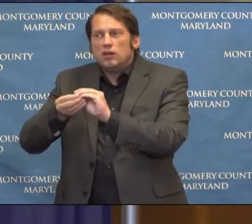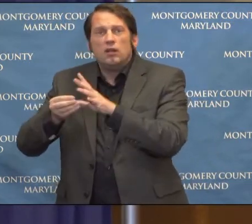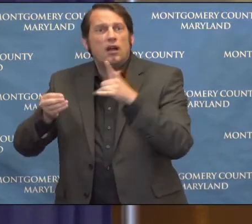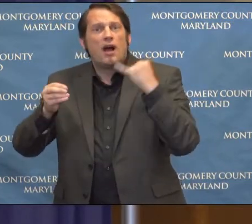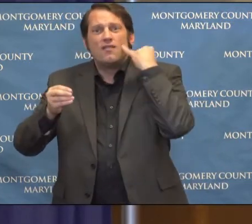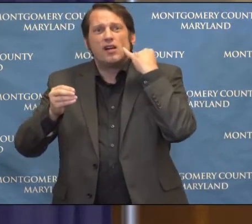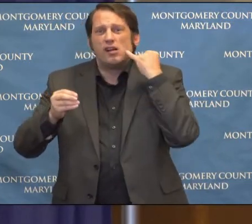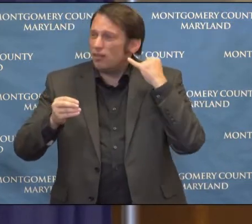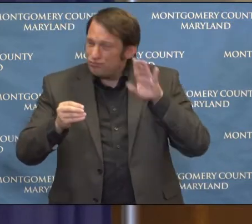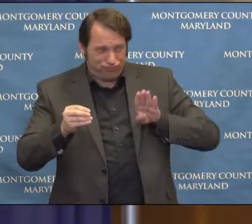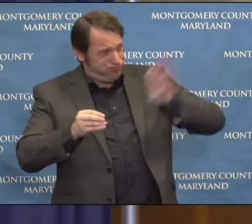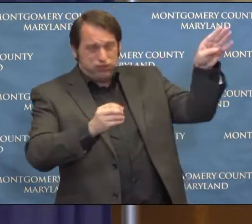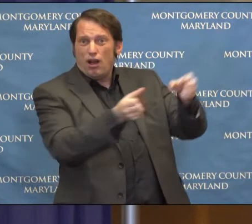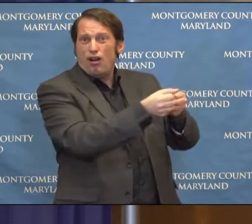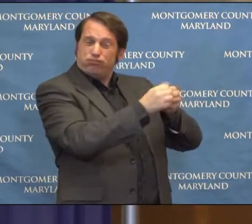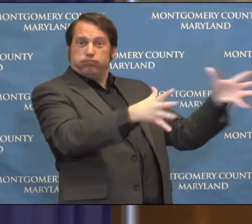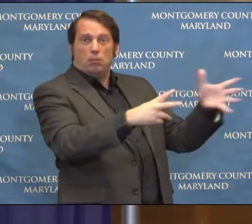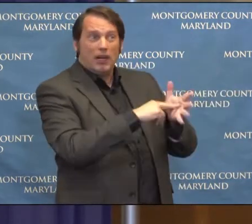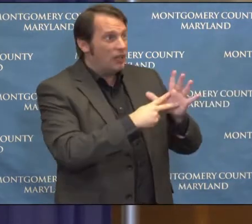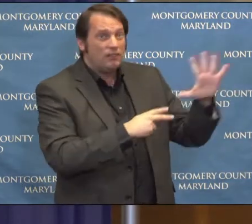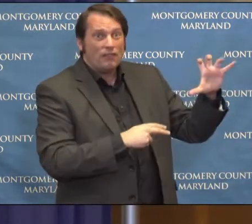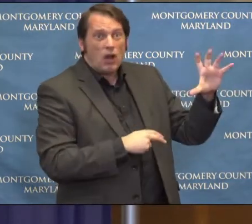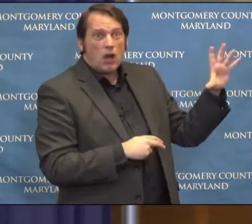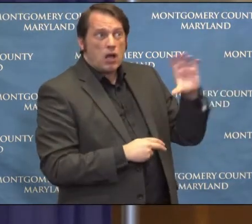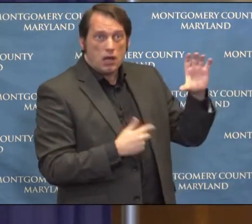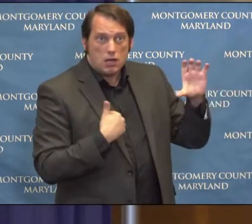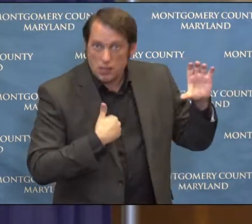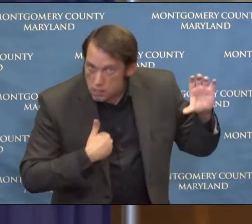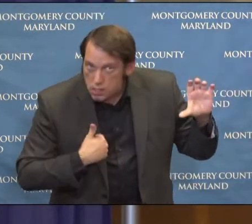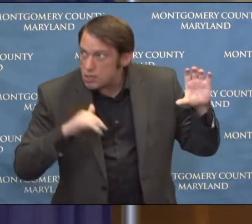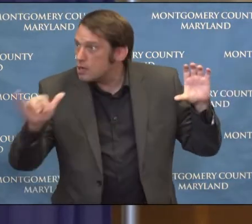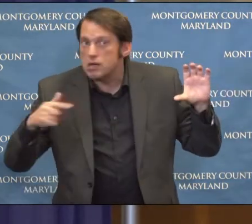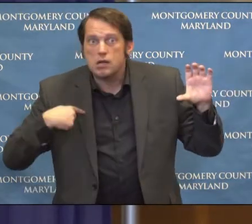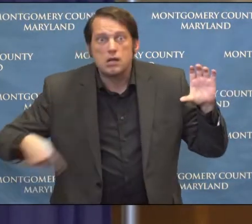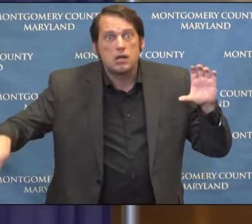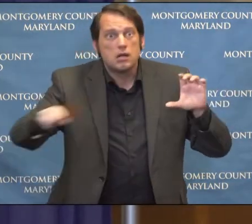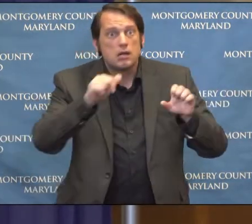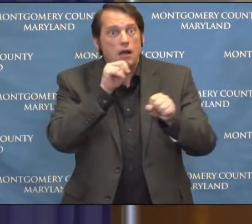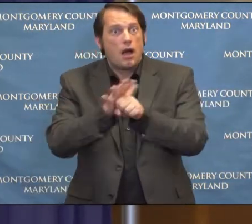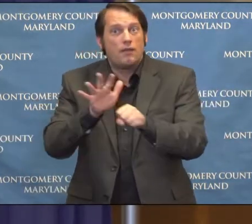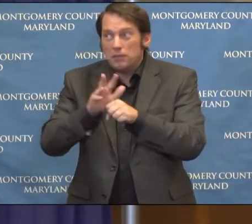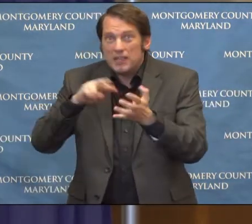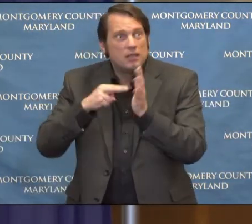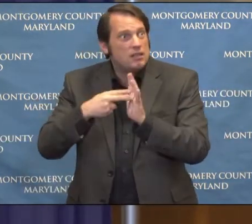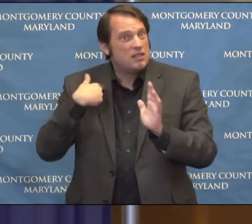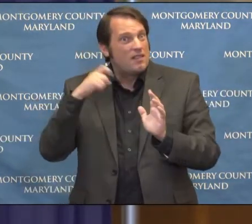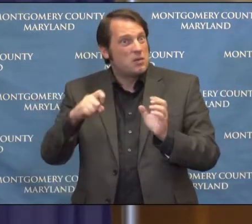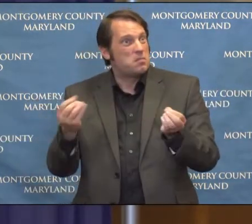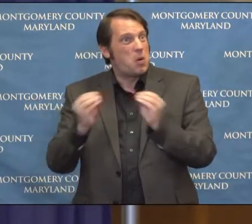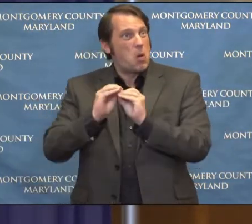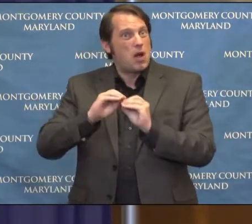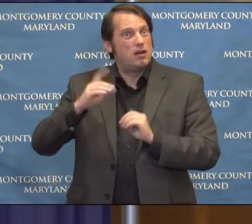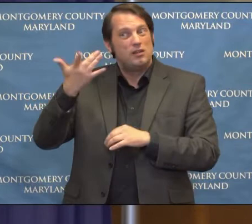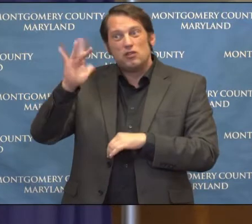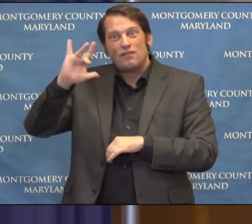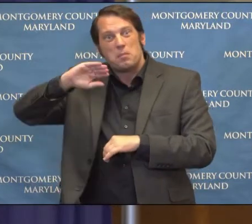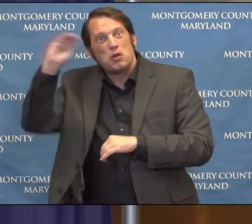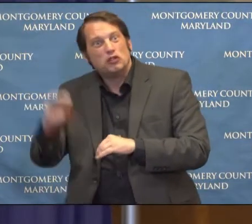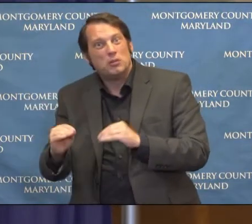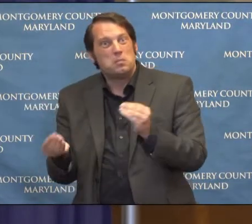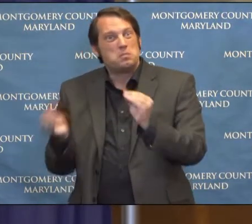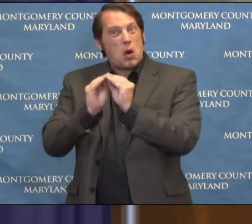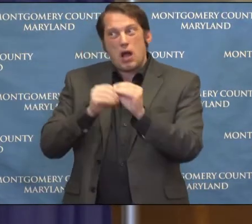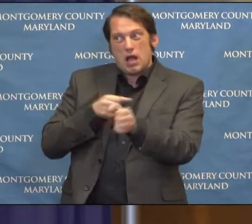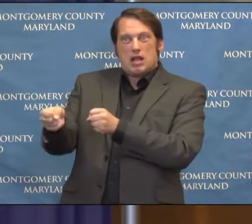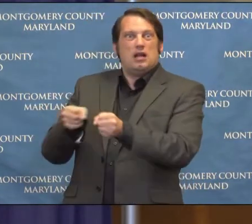requiring hospitalization. So that's 125 folks. So you can imagine if that number increases every day over a sustained period,